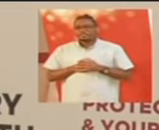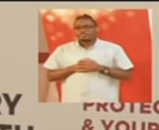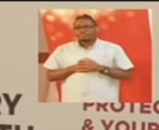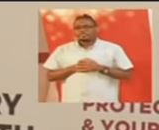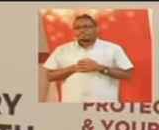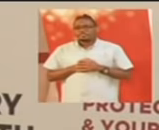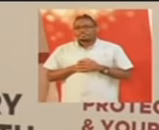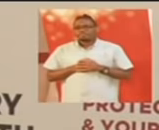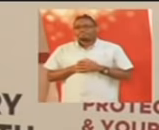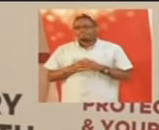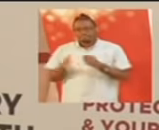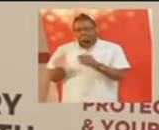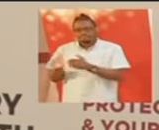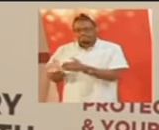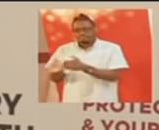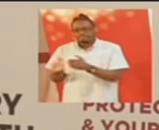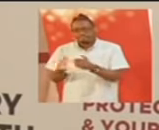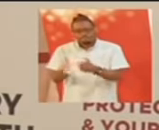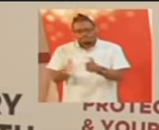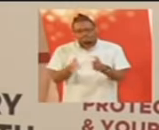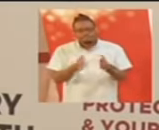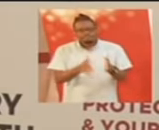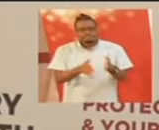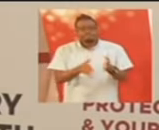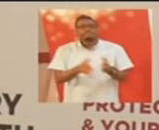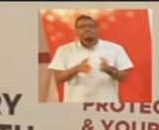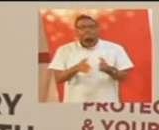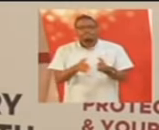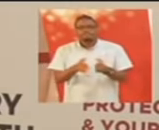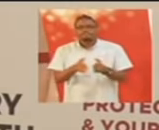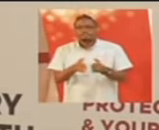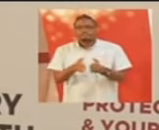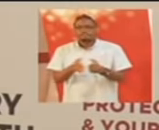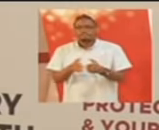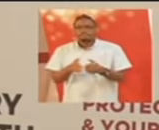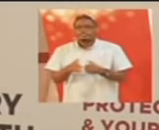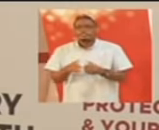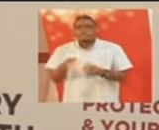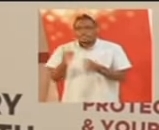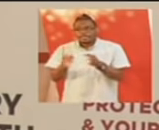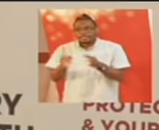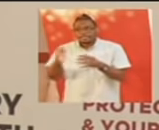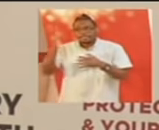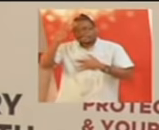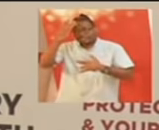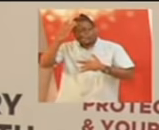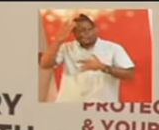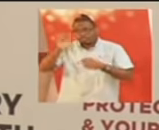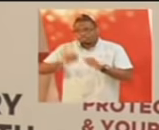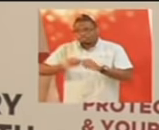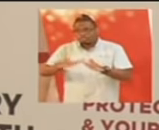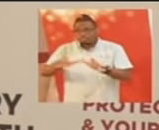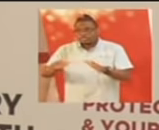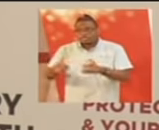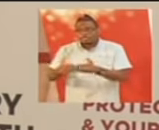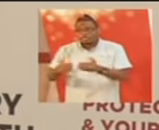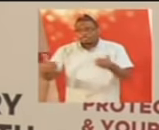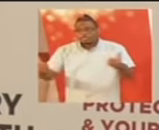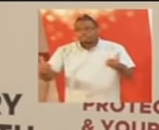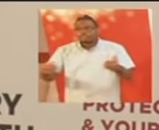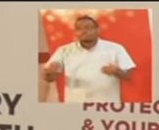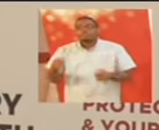healthcare system also allows a separation of persons with the highly infective COVID-19 virus from those in the traditional